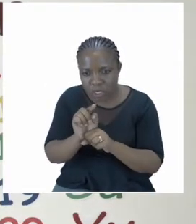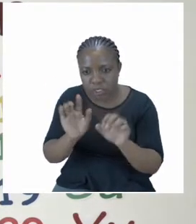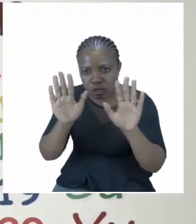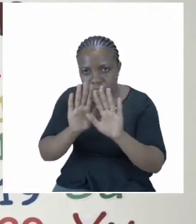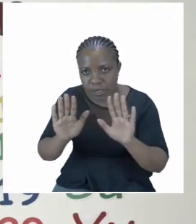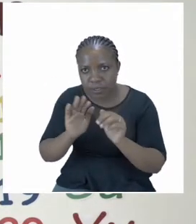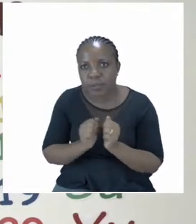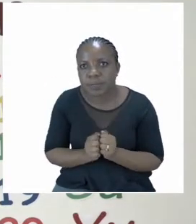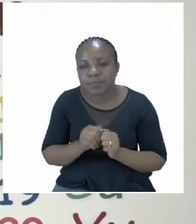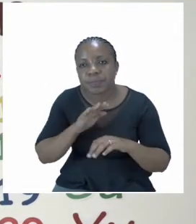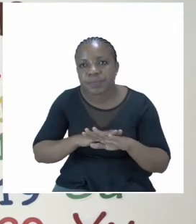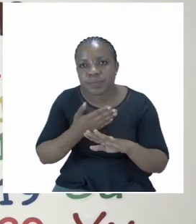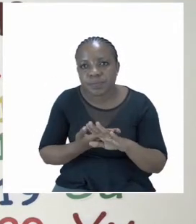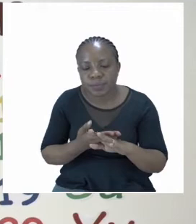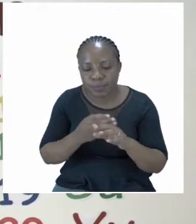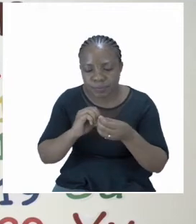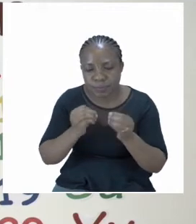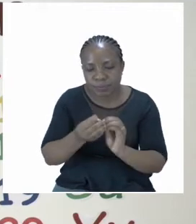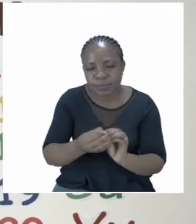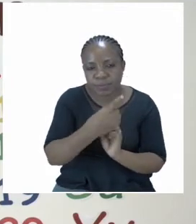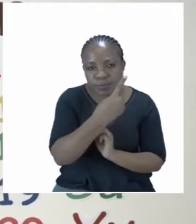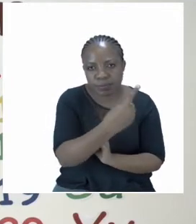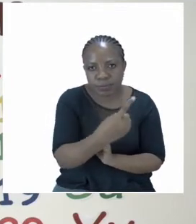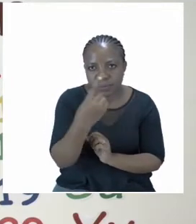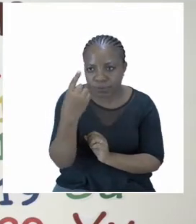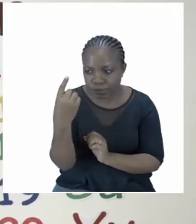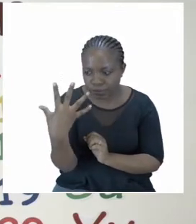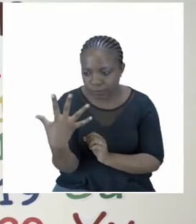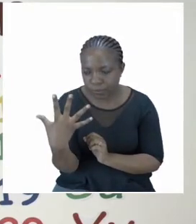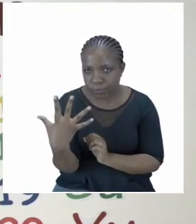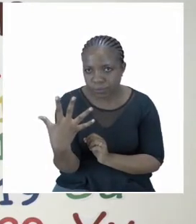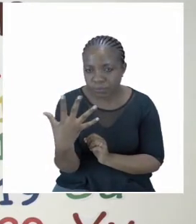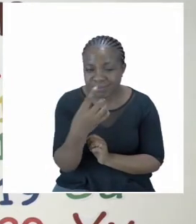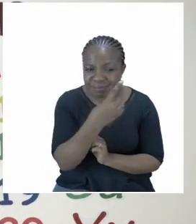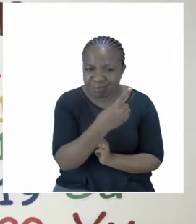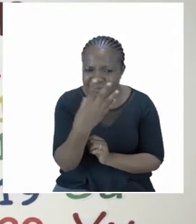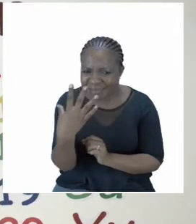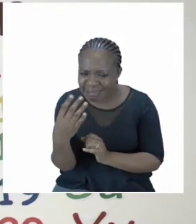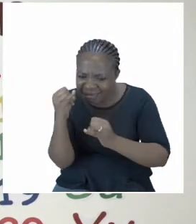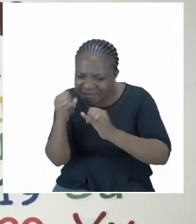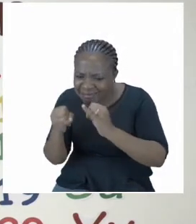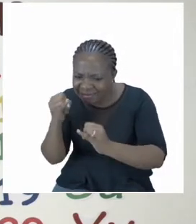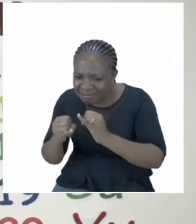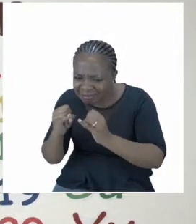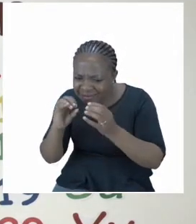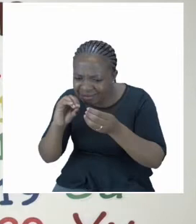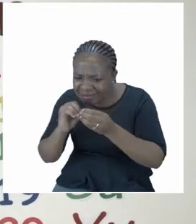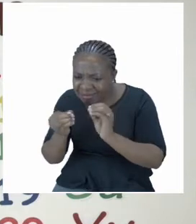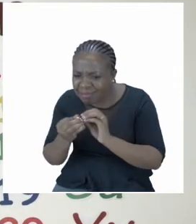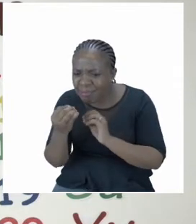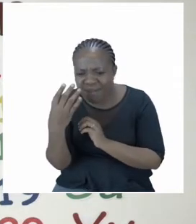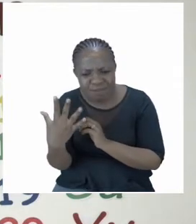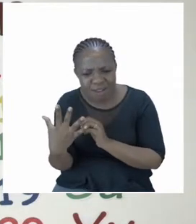15. Now the number 15 does not count as an even